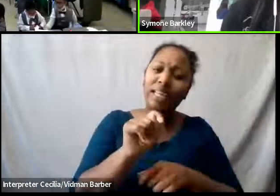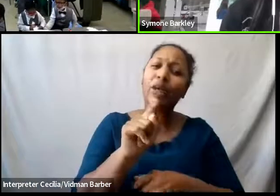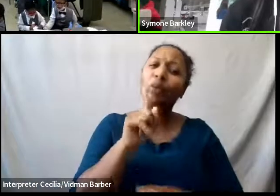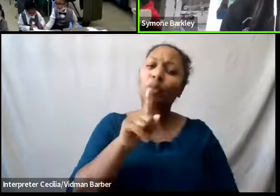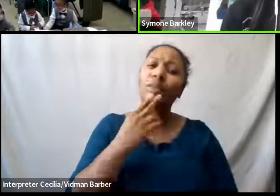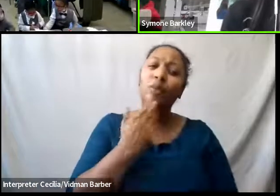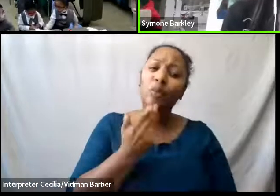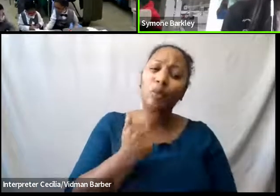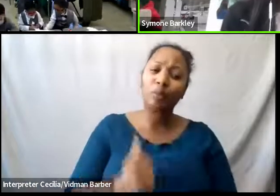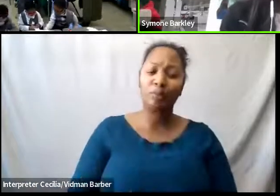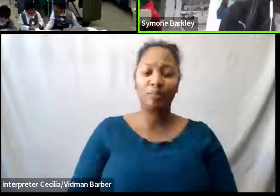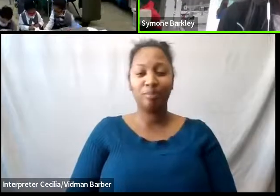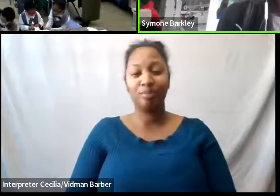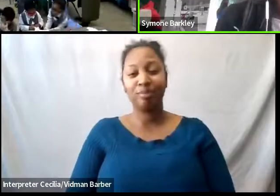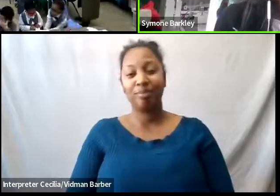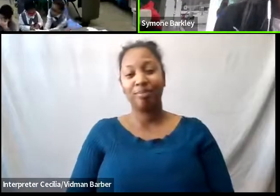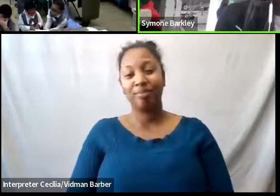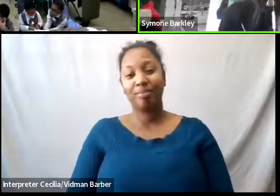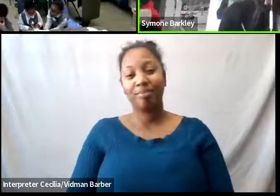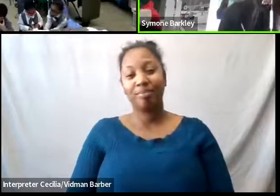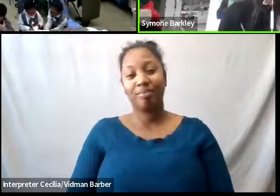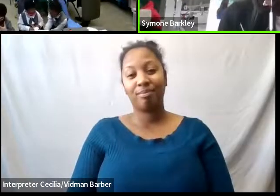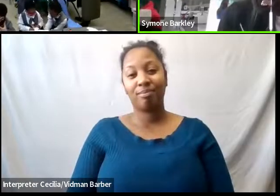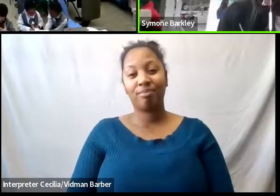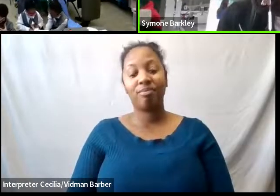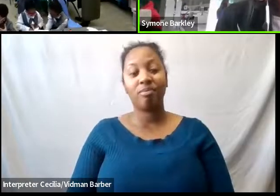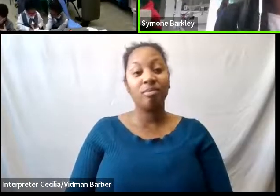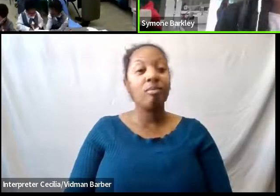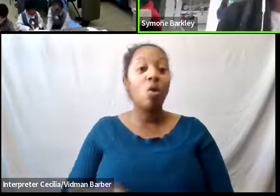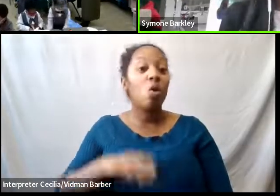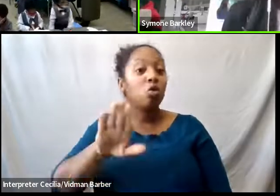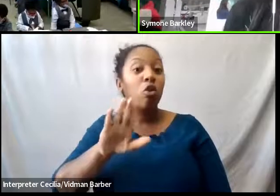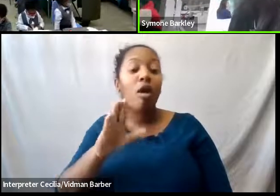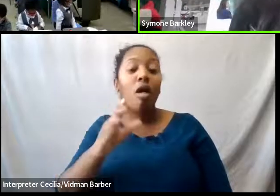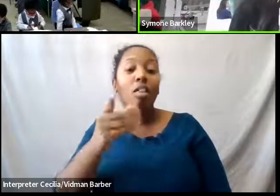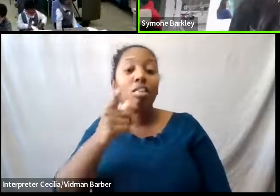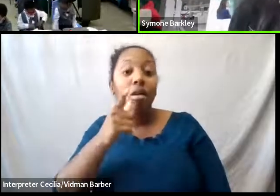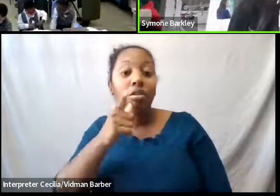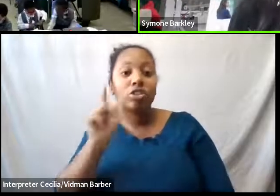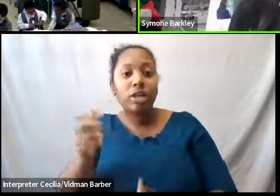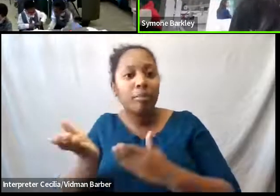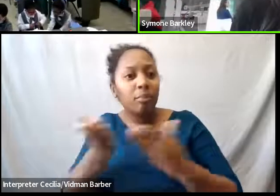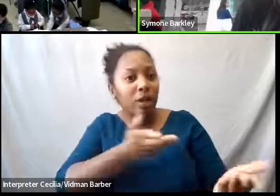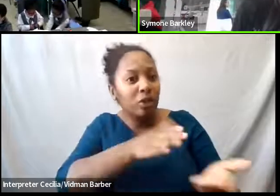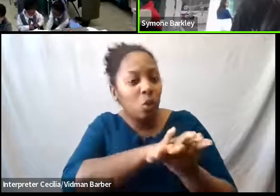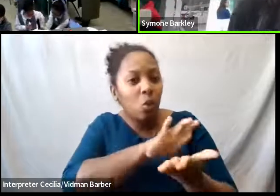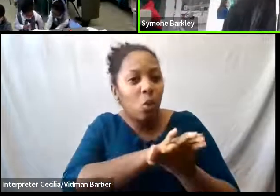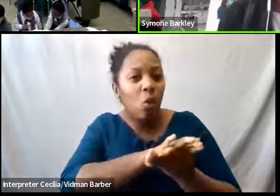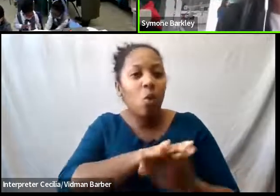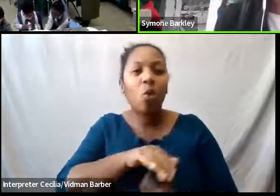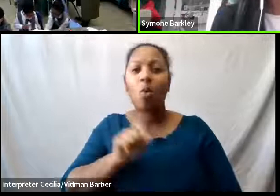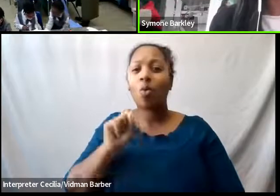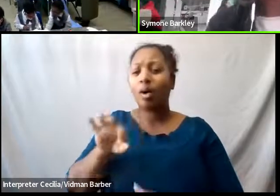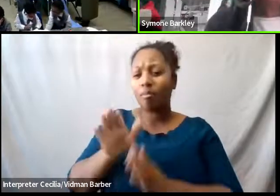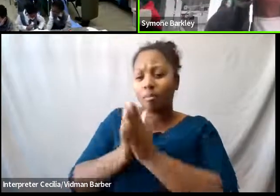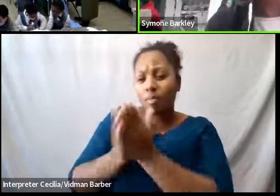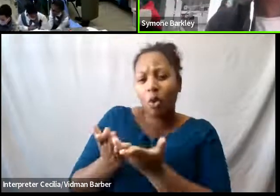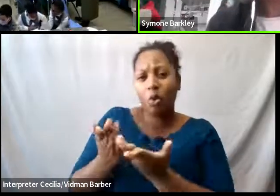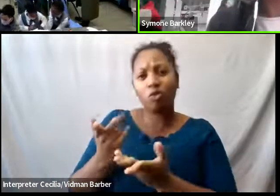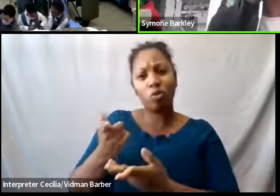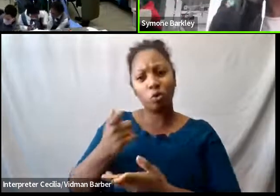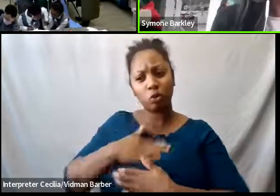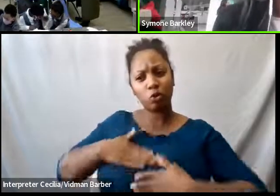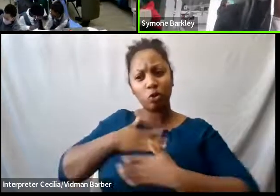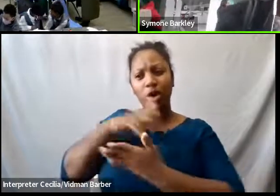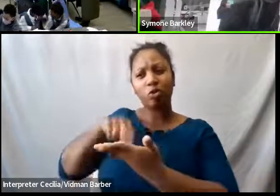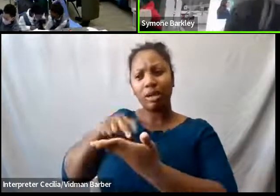it. And y'all can bring y'all lunch to school in it. If you have any books that you want to share with your class, you can bring your books in